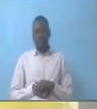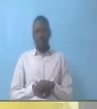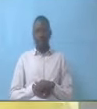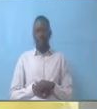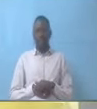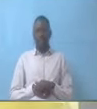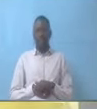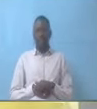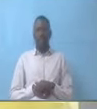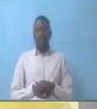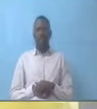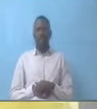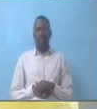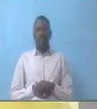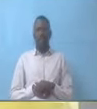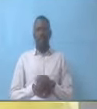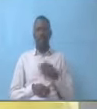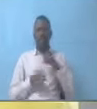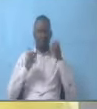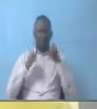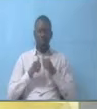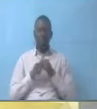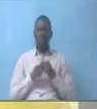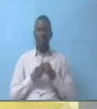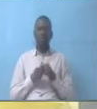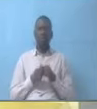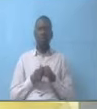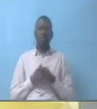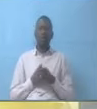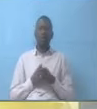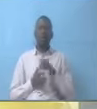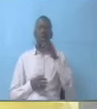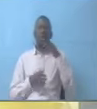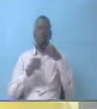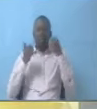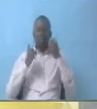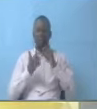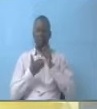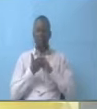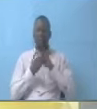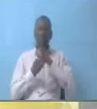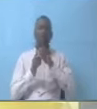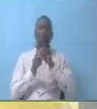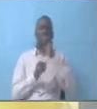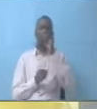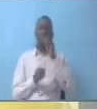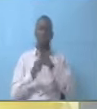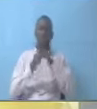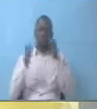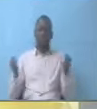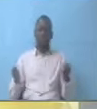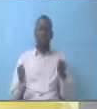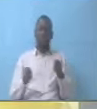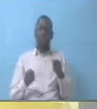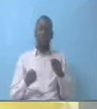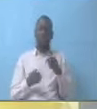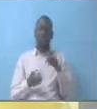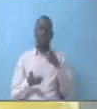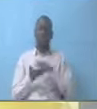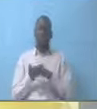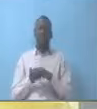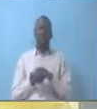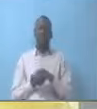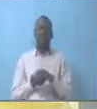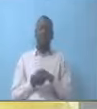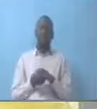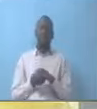which was a Weekend Observer, February 2-4, 1999, front line headline, Fafa Mbai reacts. Chief Weekend